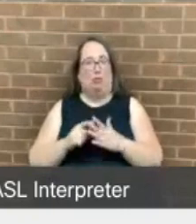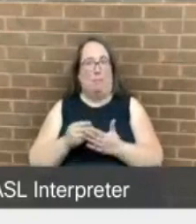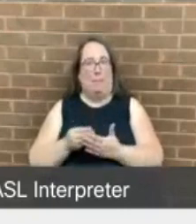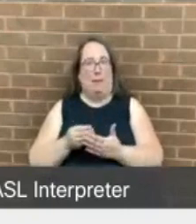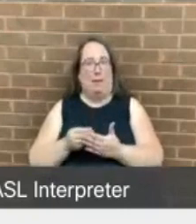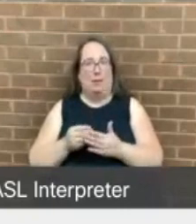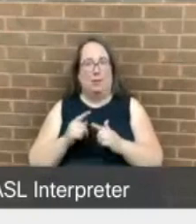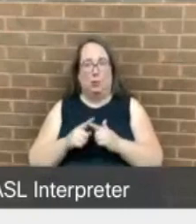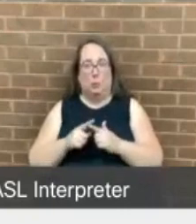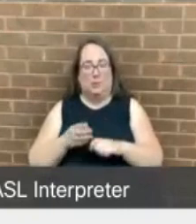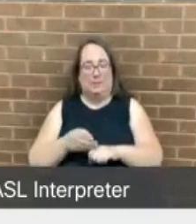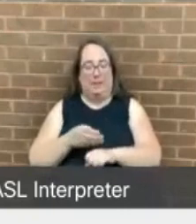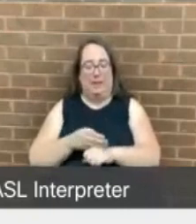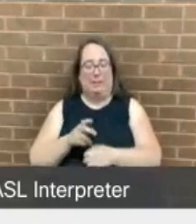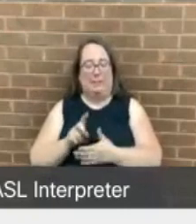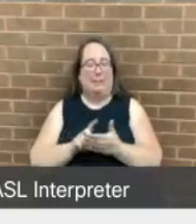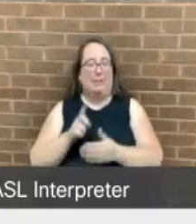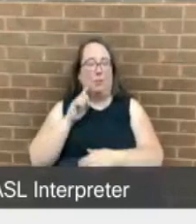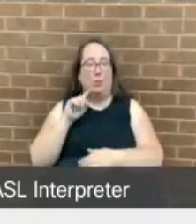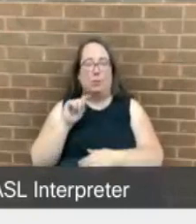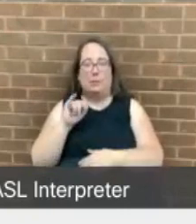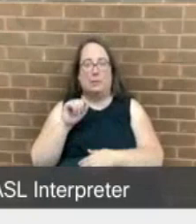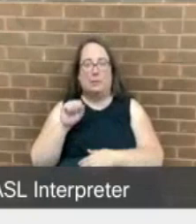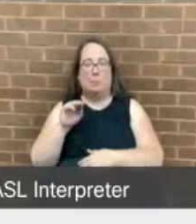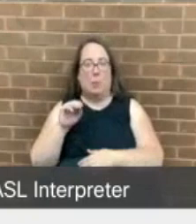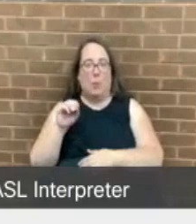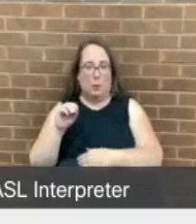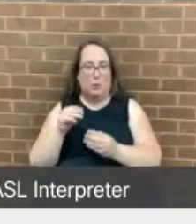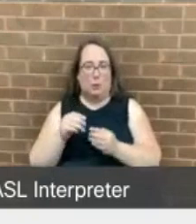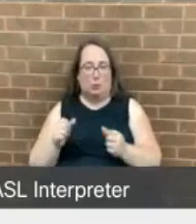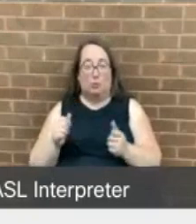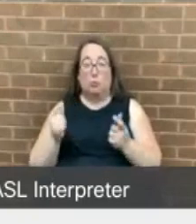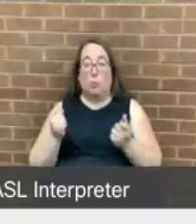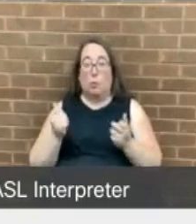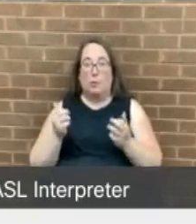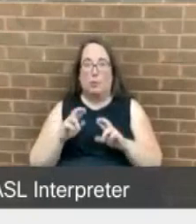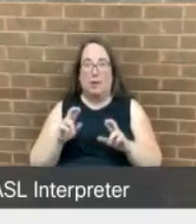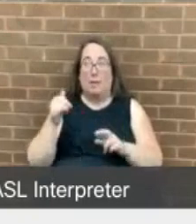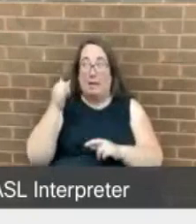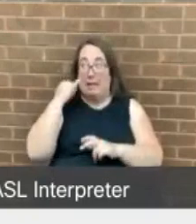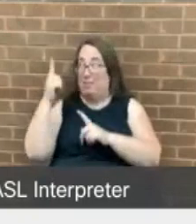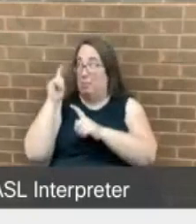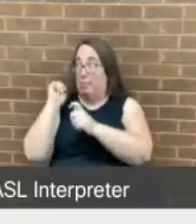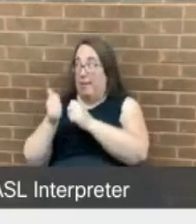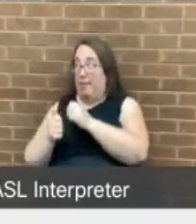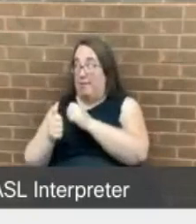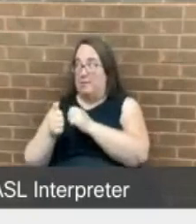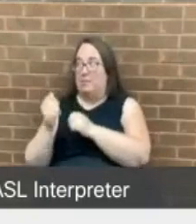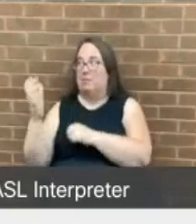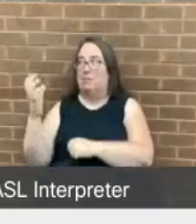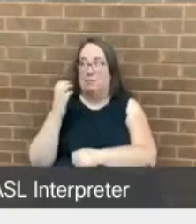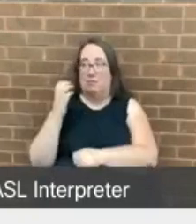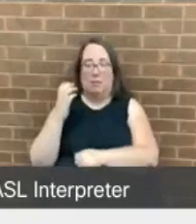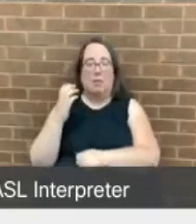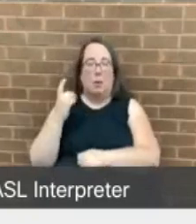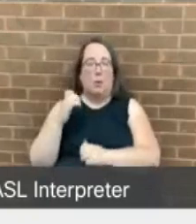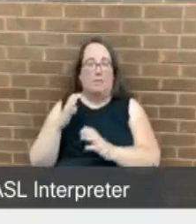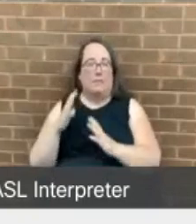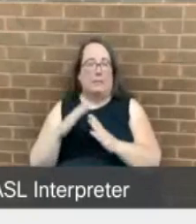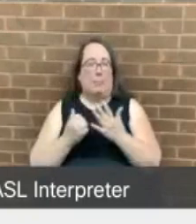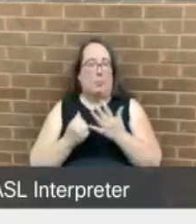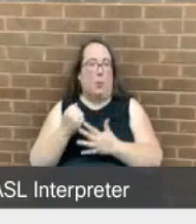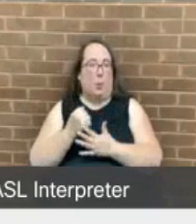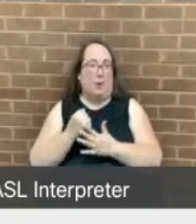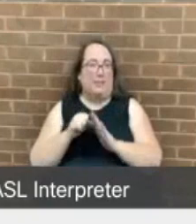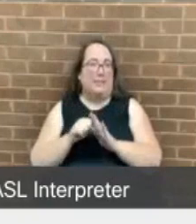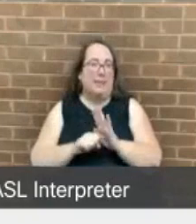advance our design for the TISMO solution. And what we want to do is be prepared if an infrastructure bill is signed. That's one of our top priorities as a